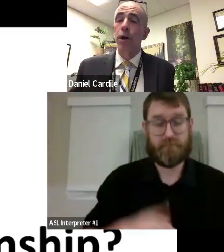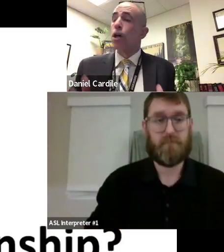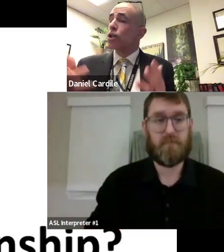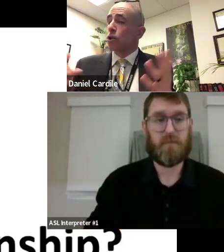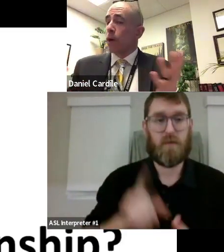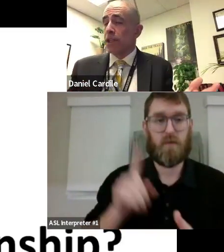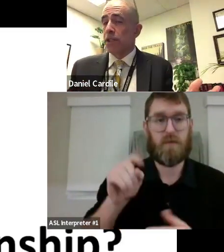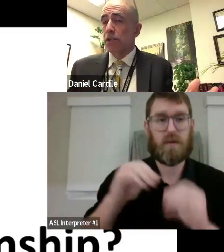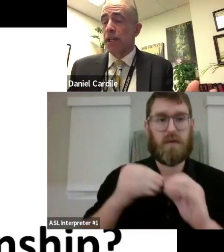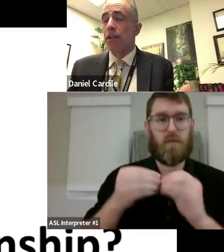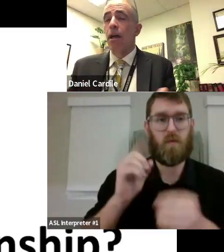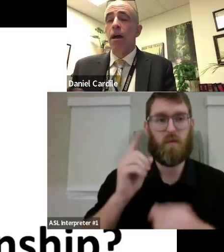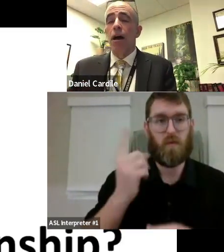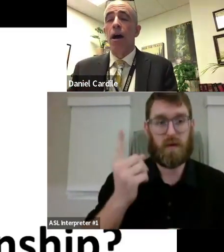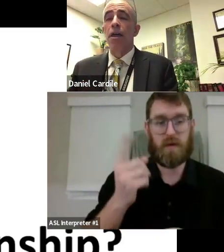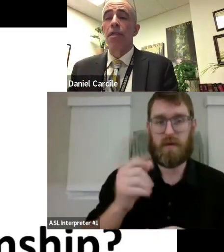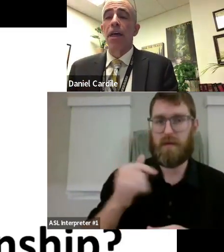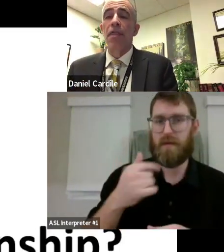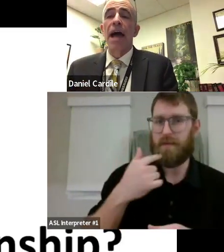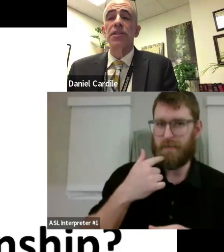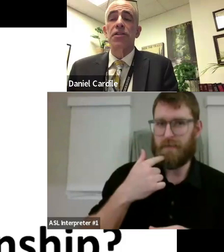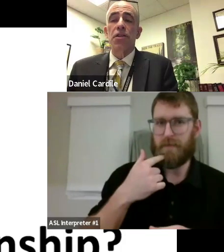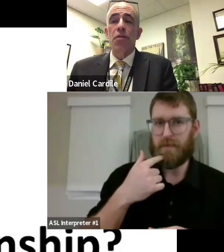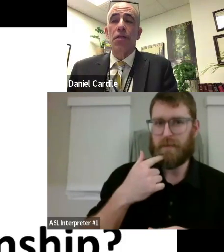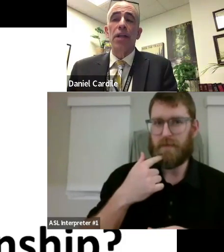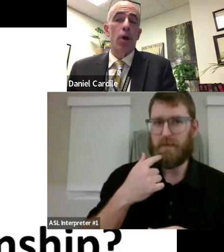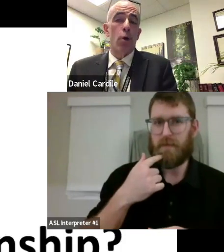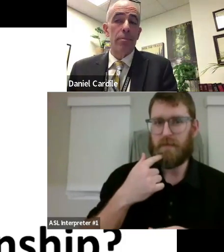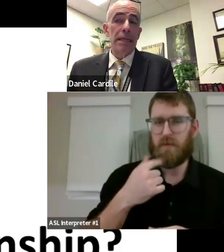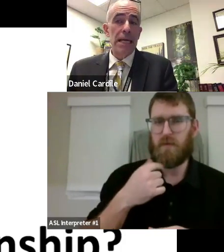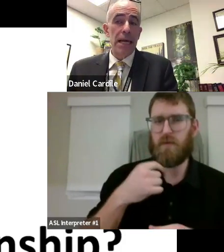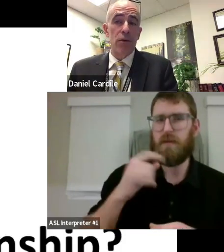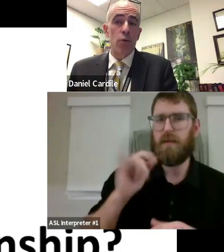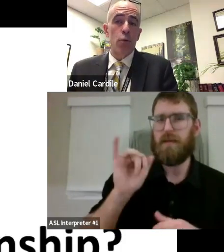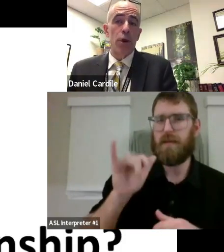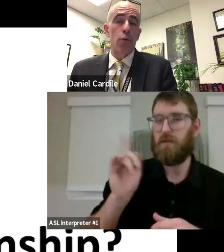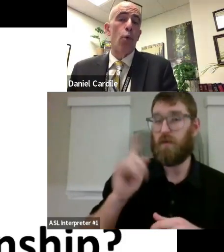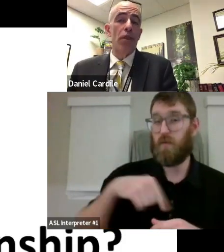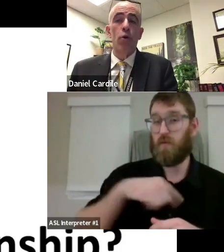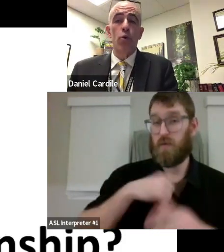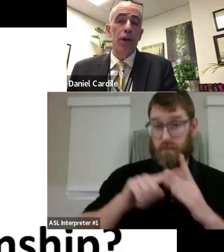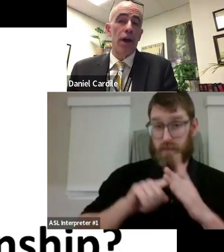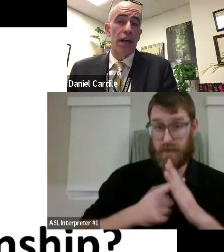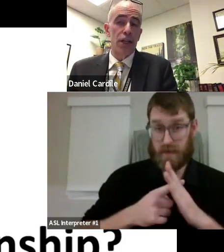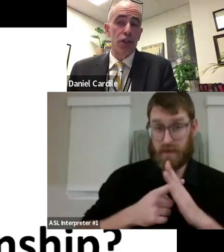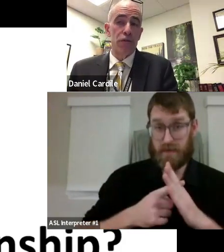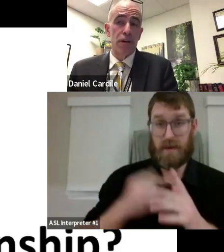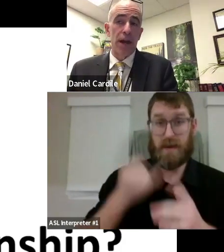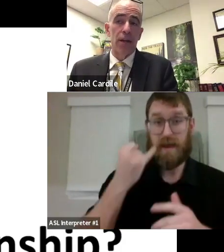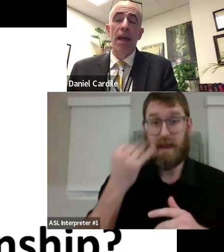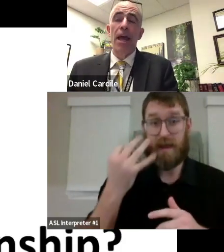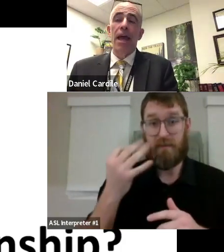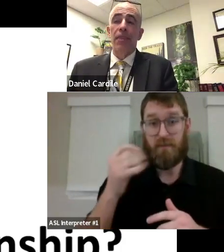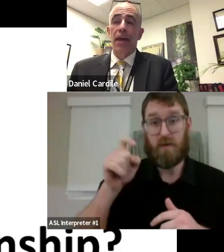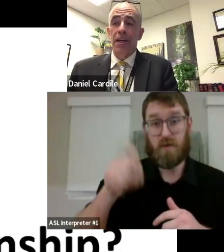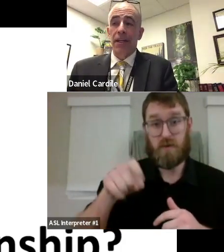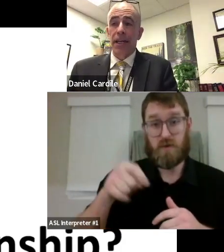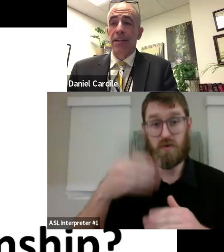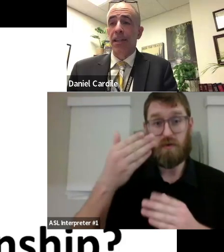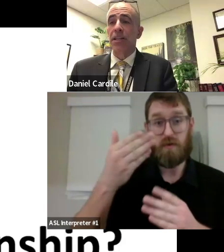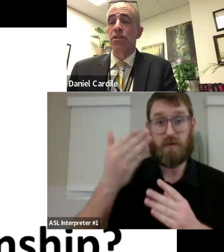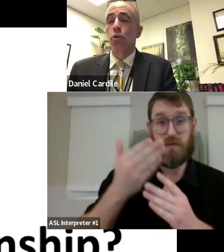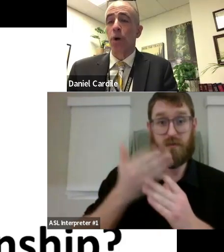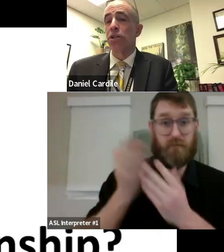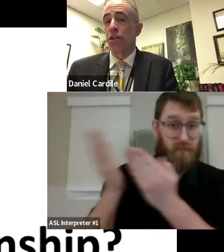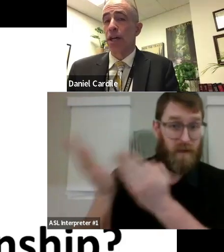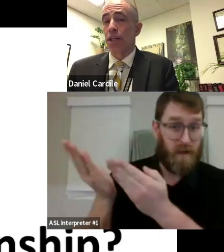Question number one. So as I just said, that's where we begin with whether or not I should file. And that,